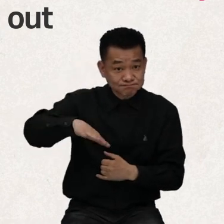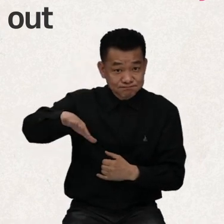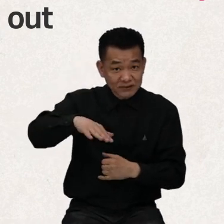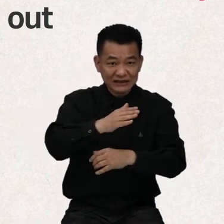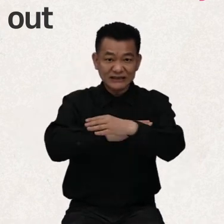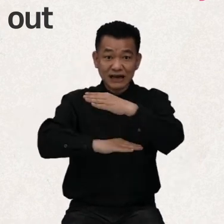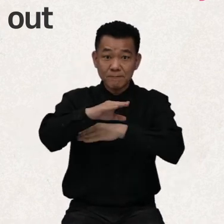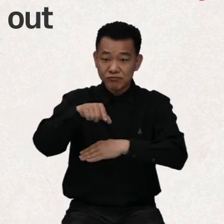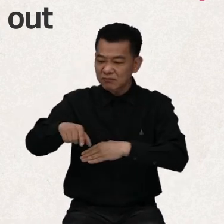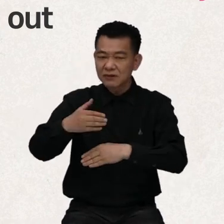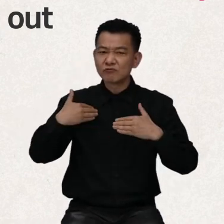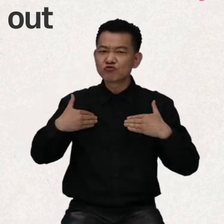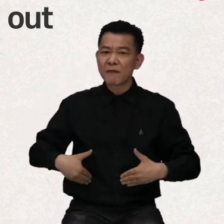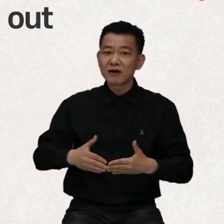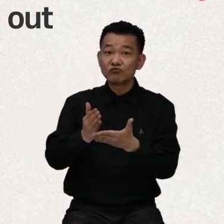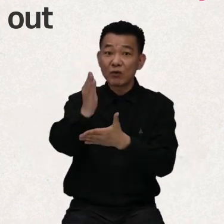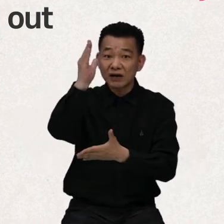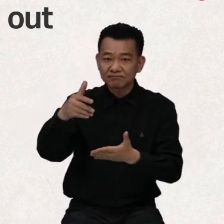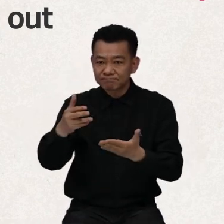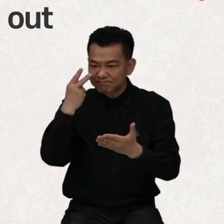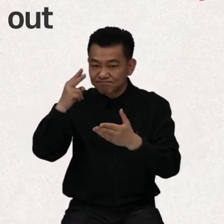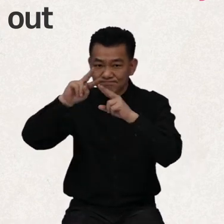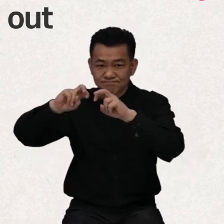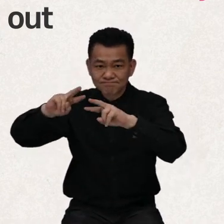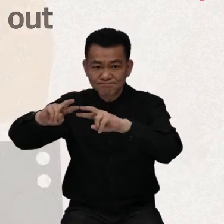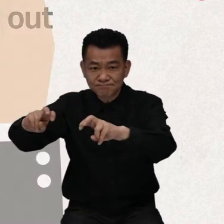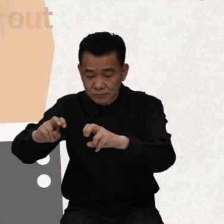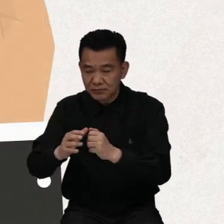establishing and carrying out policies domestically.